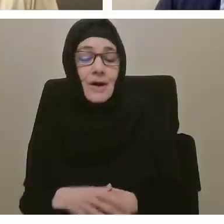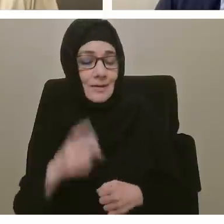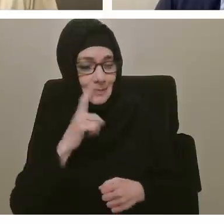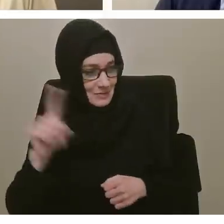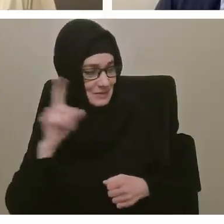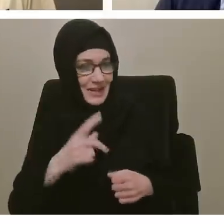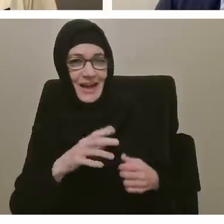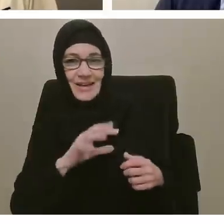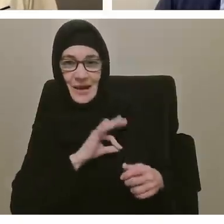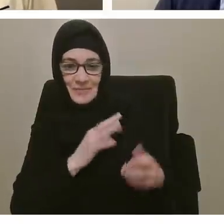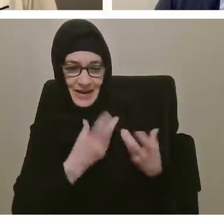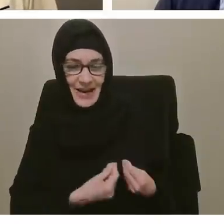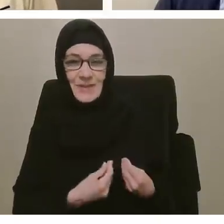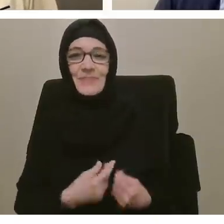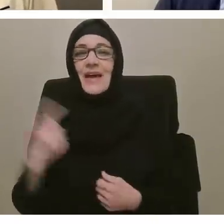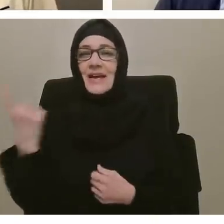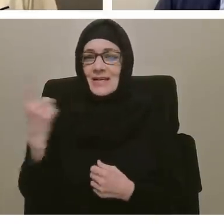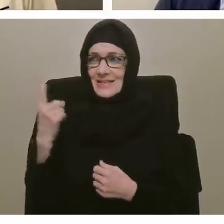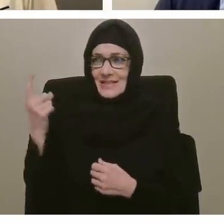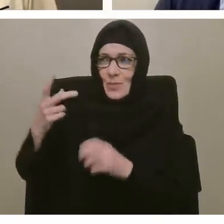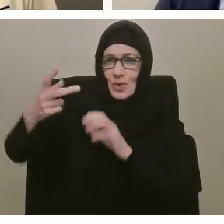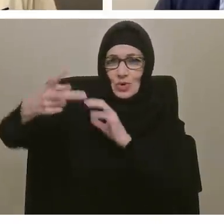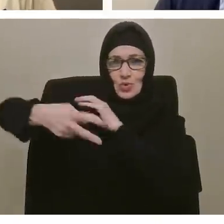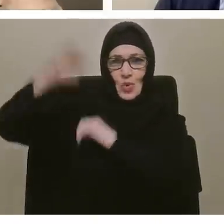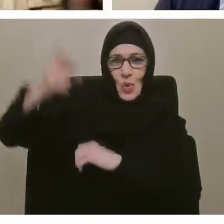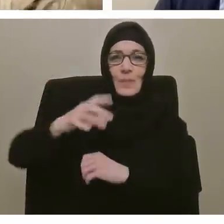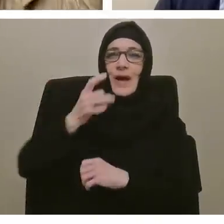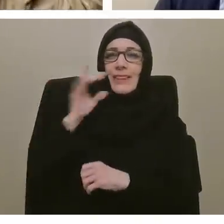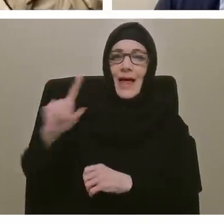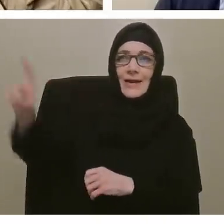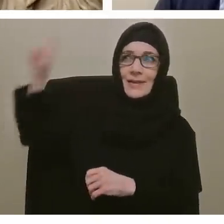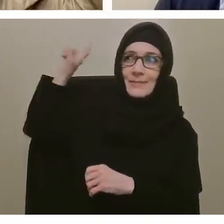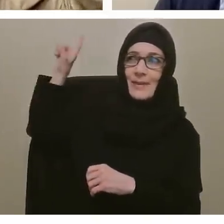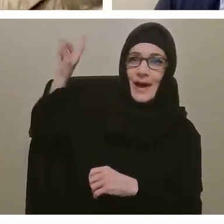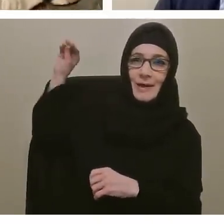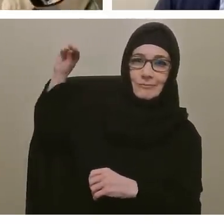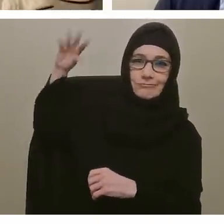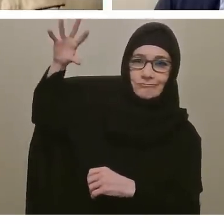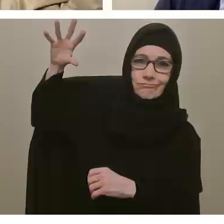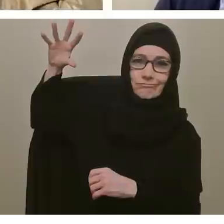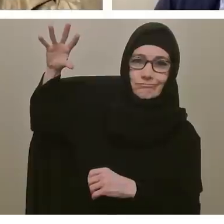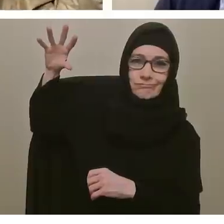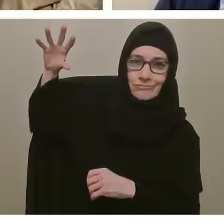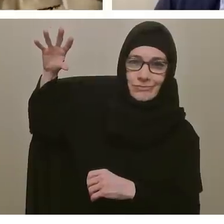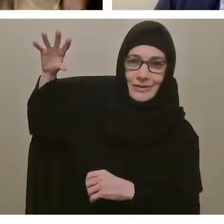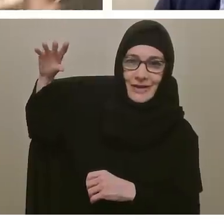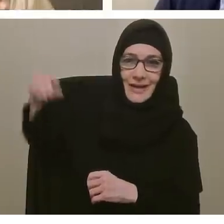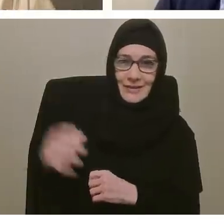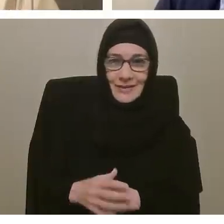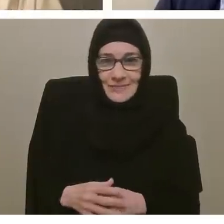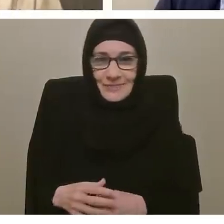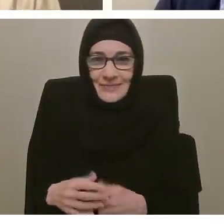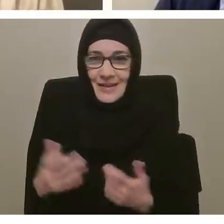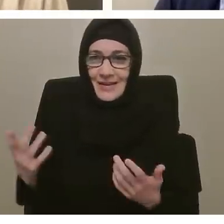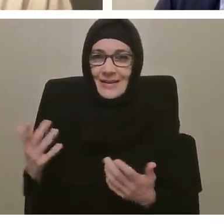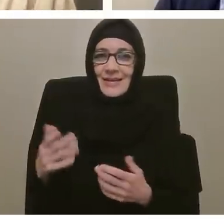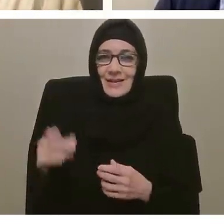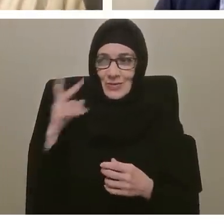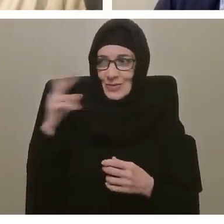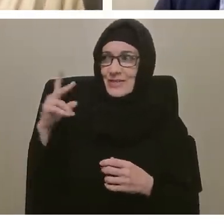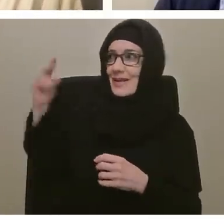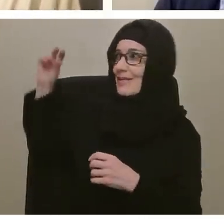ar-Rahim. Someone did steal my light bulb in the back. If everyone saw the light bulb and then the frame, the Muhammad Rasulullah